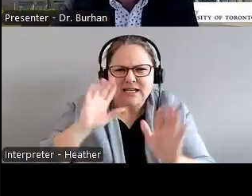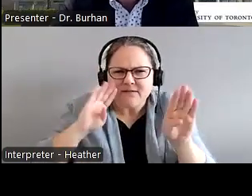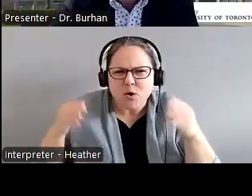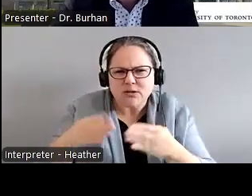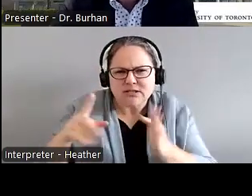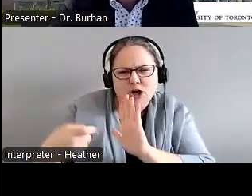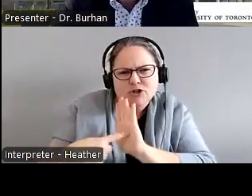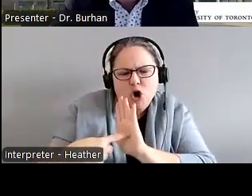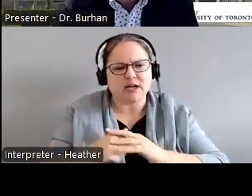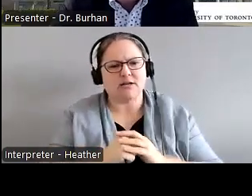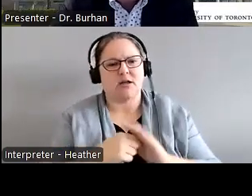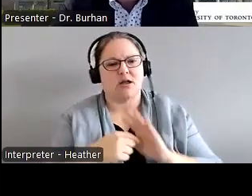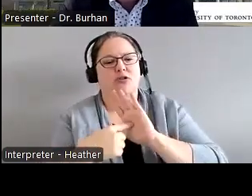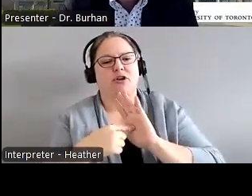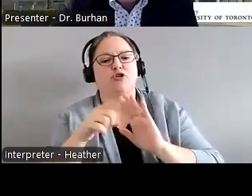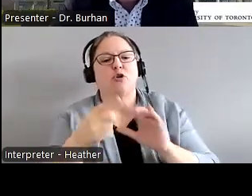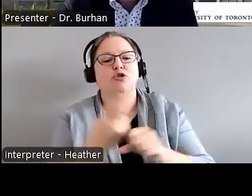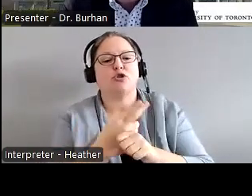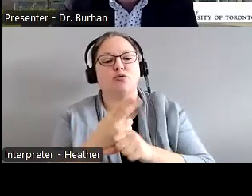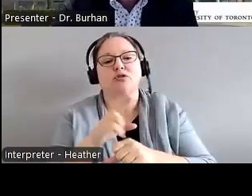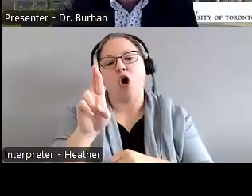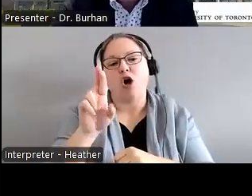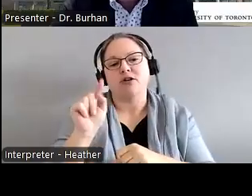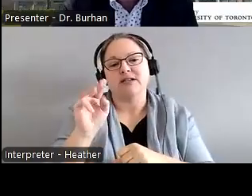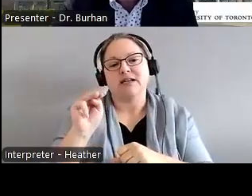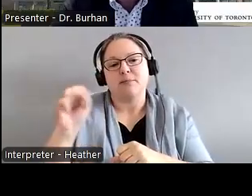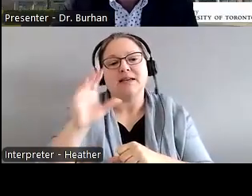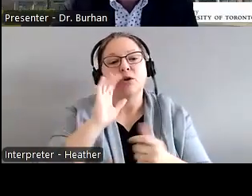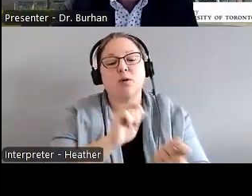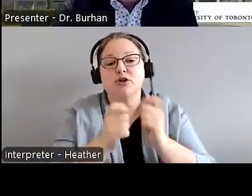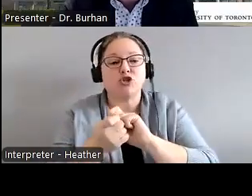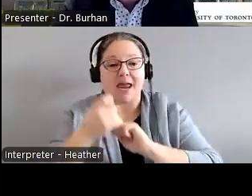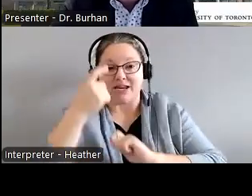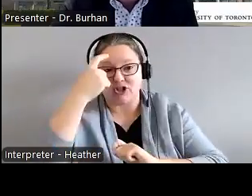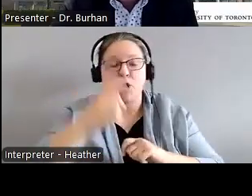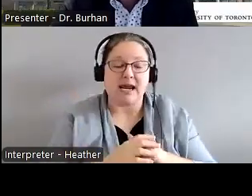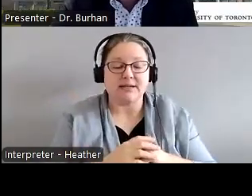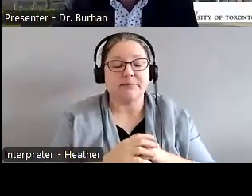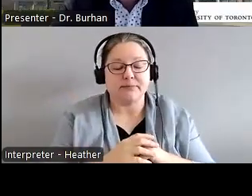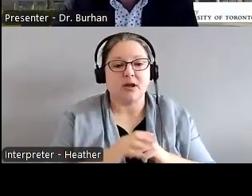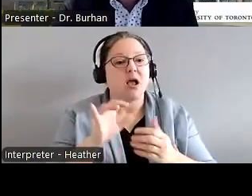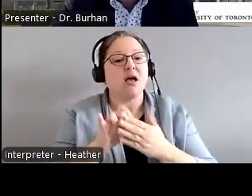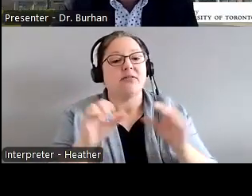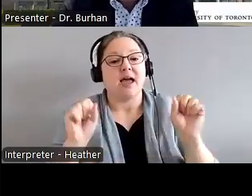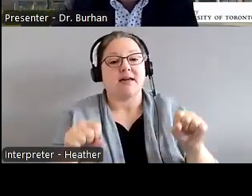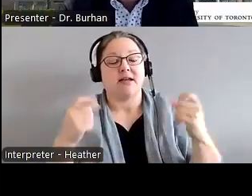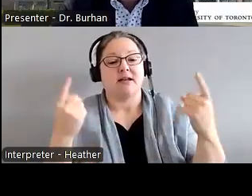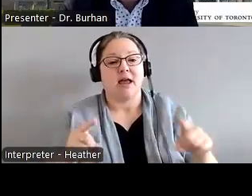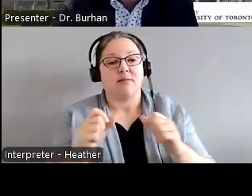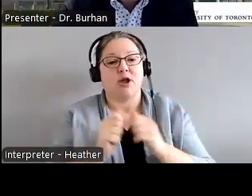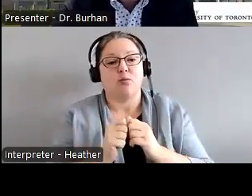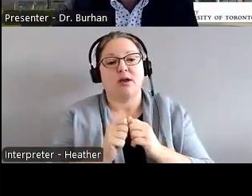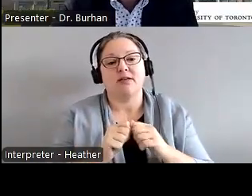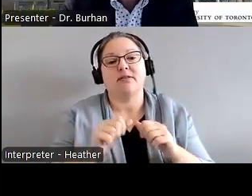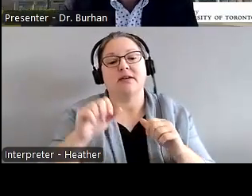that using RTMS actually changes the plasticity of the brain. And that could be seen in the